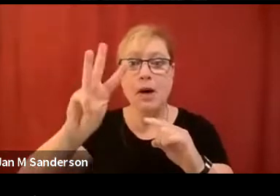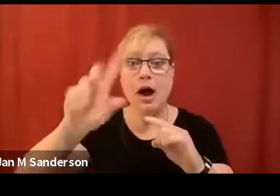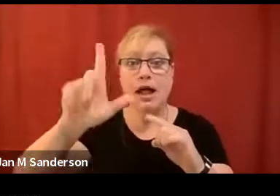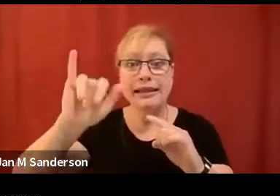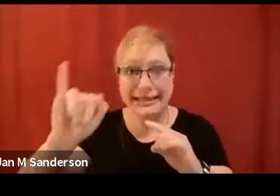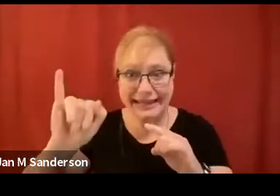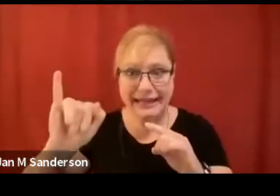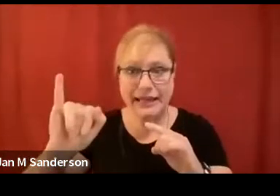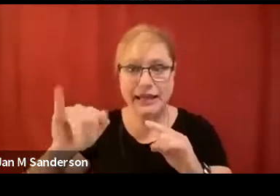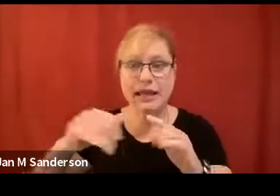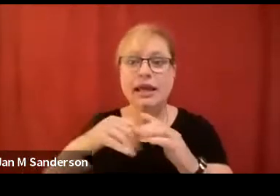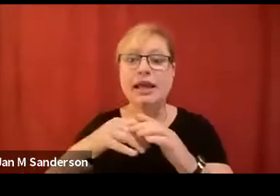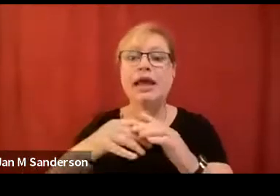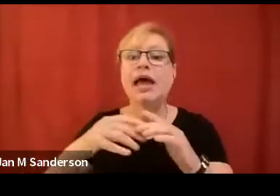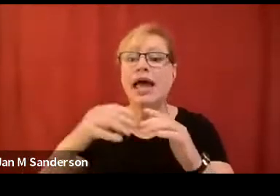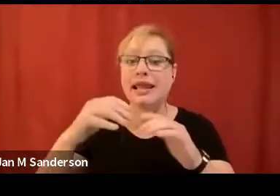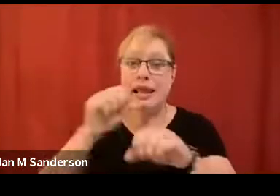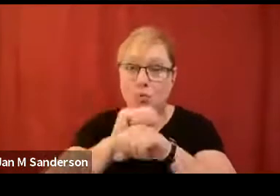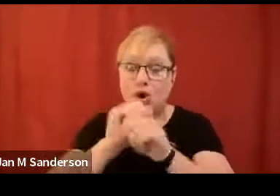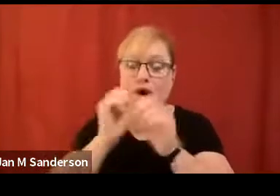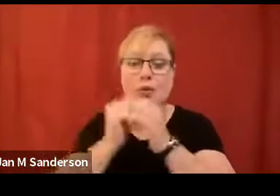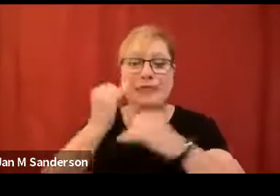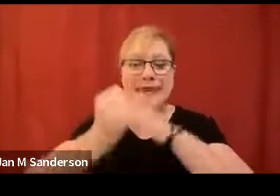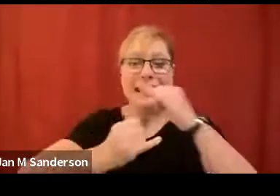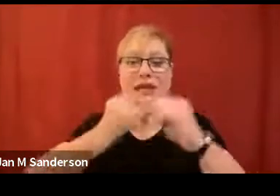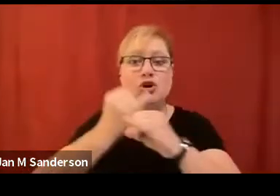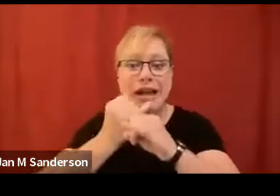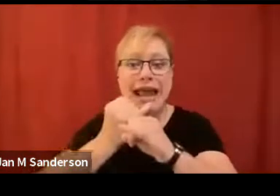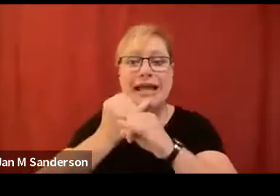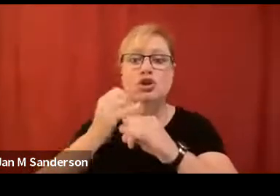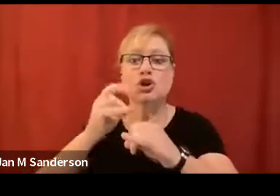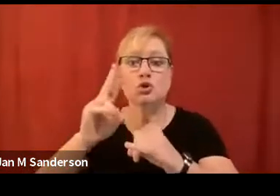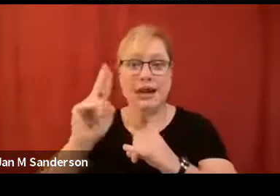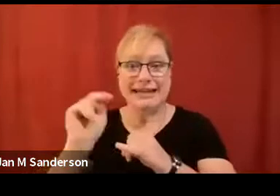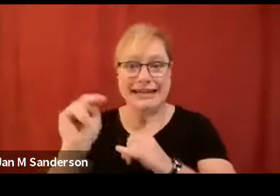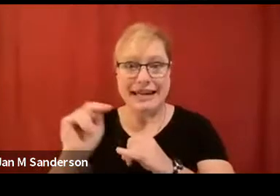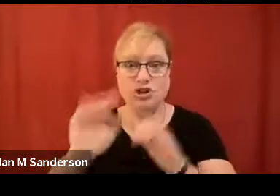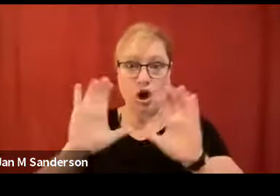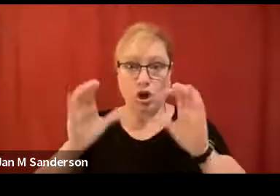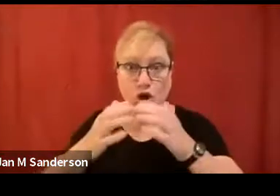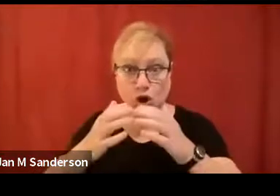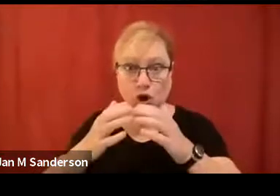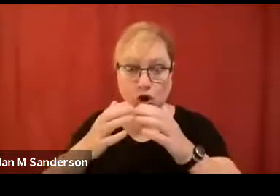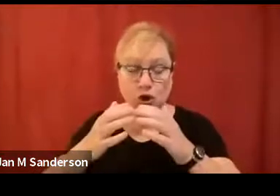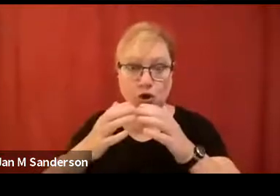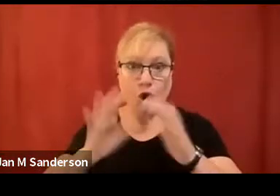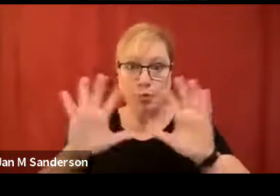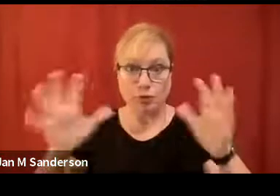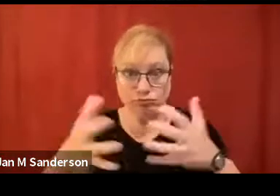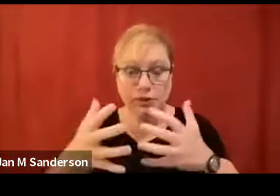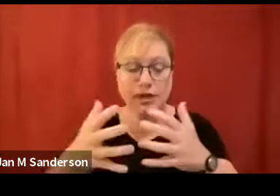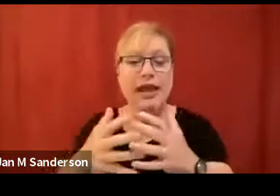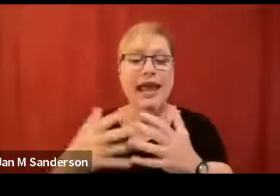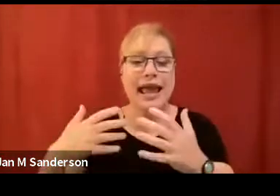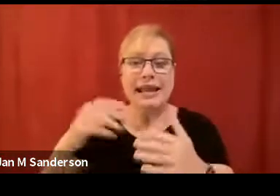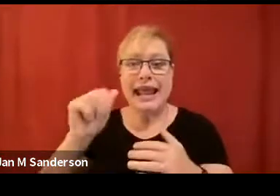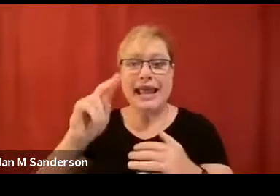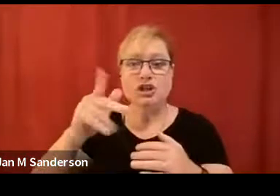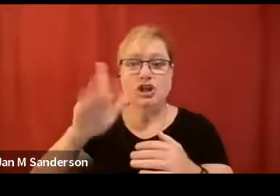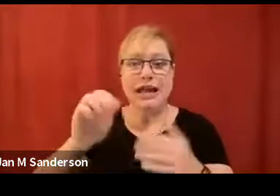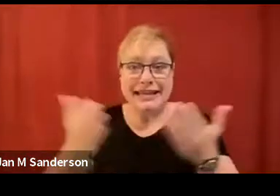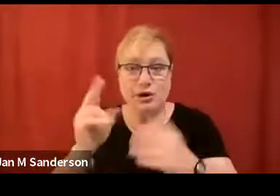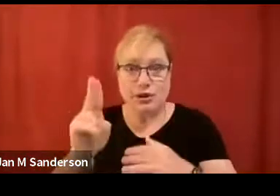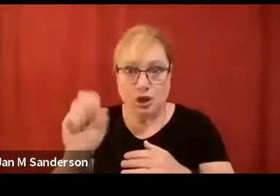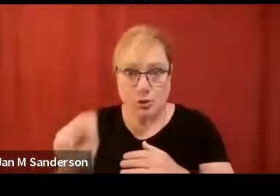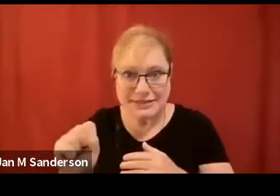with the United Nations on a global scale. And then Angela more focused in the United States and Karen right here